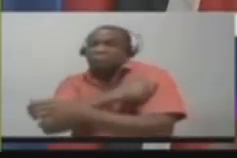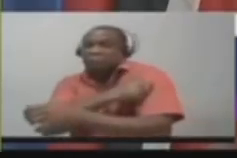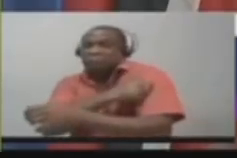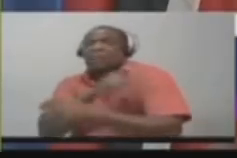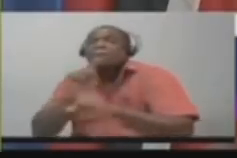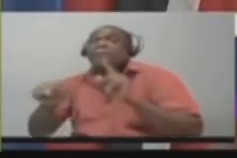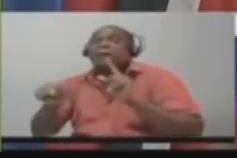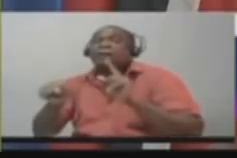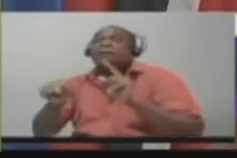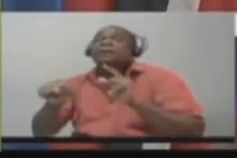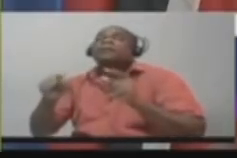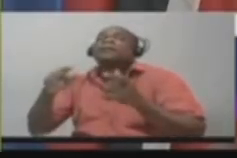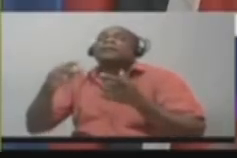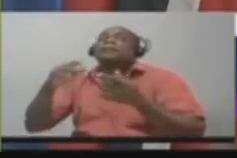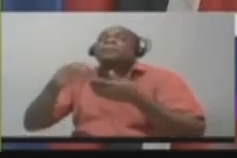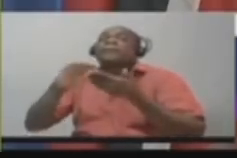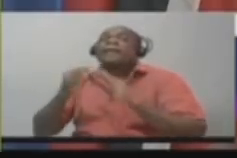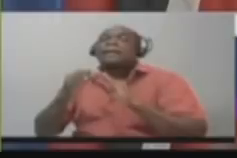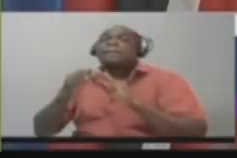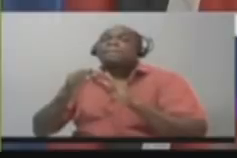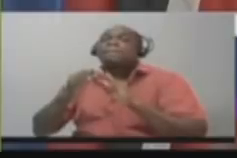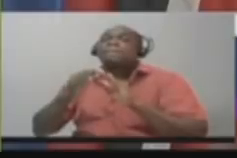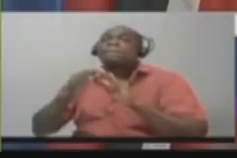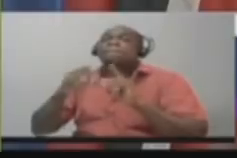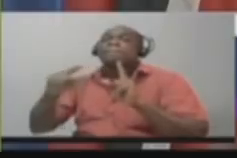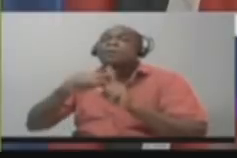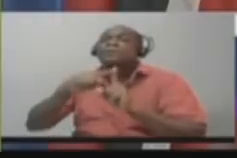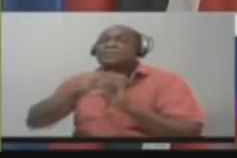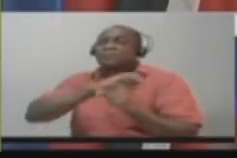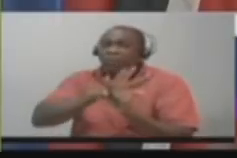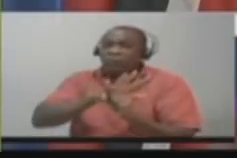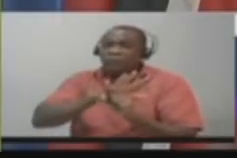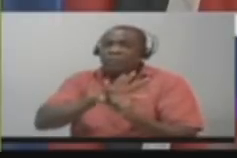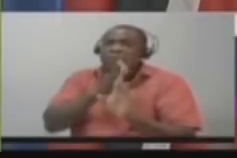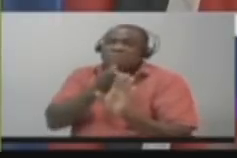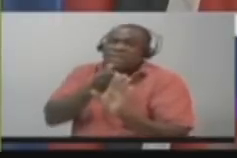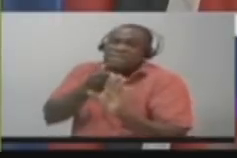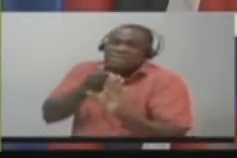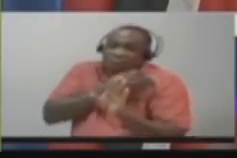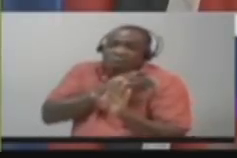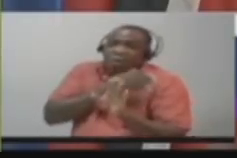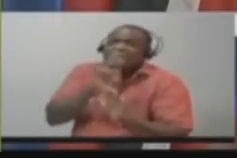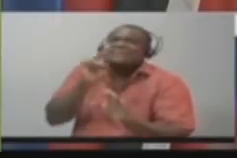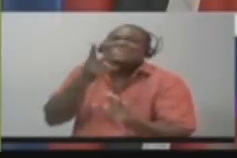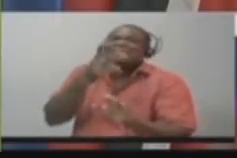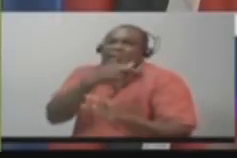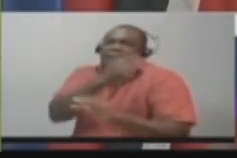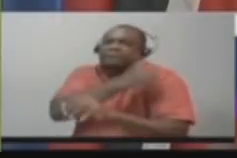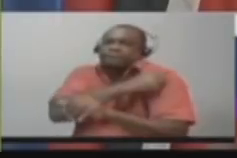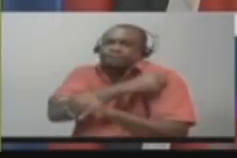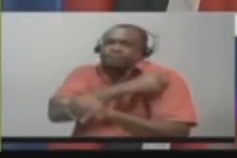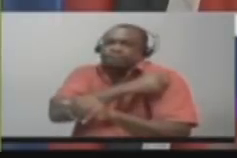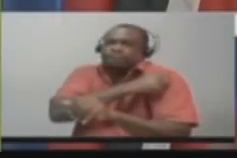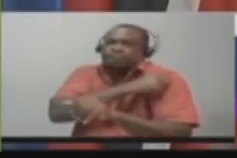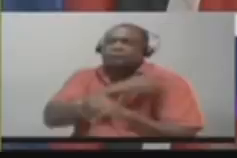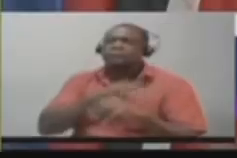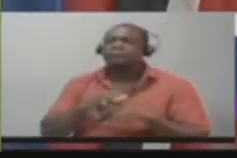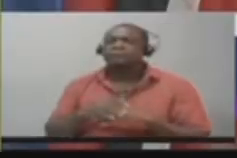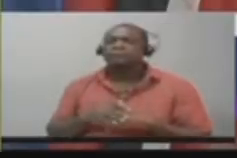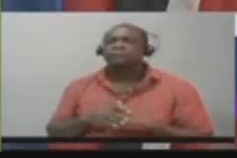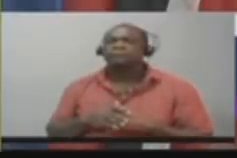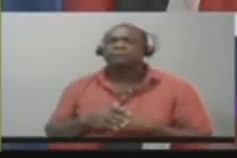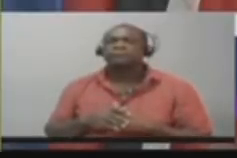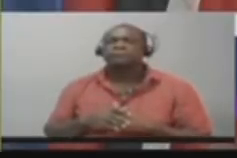therefore were still not fully vaccinated. We also took the time to emphasize that